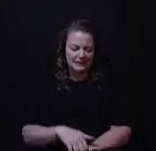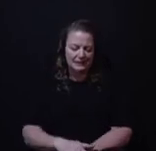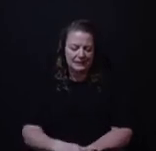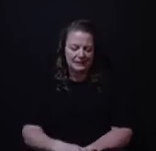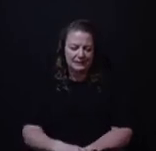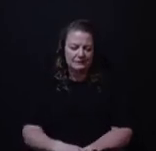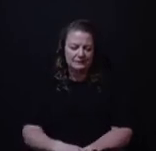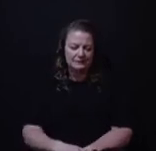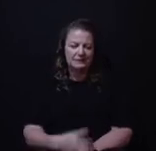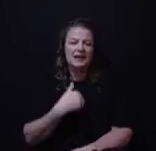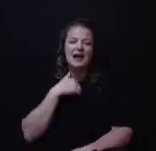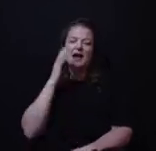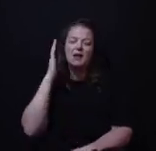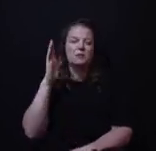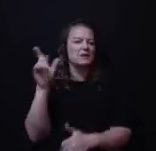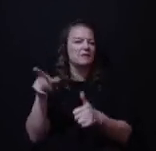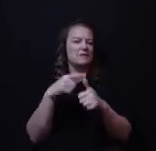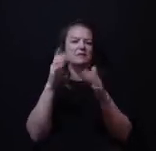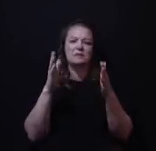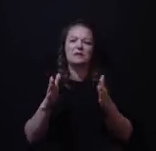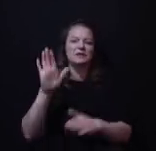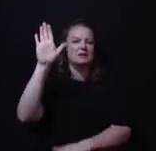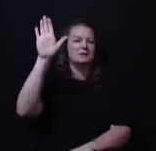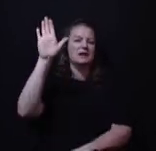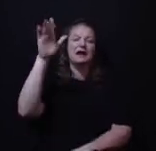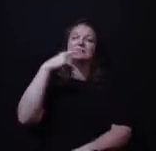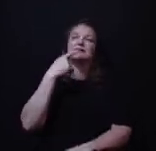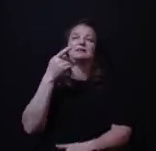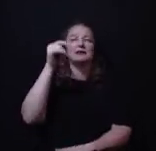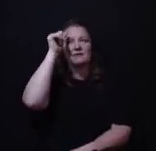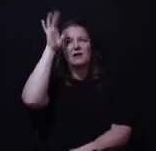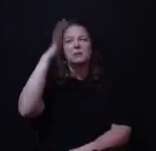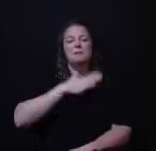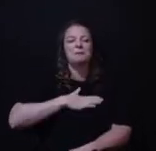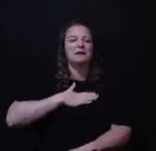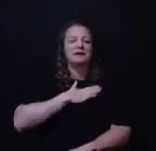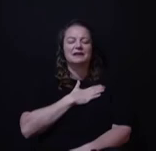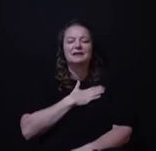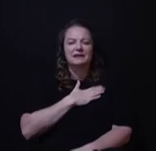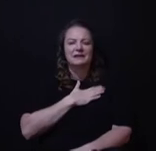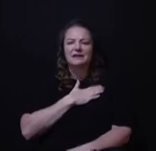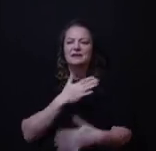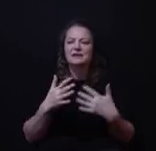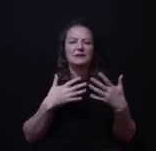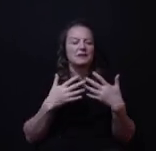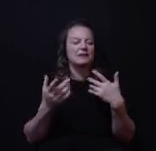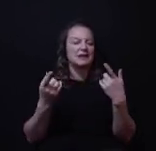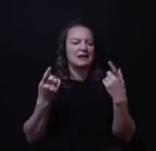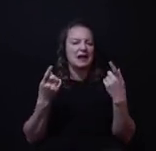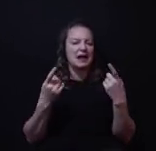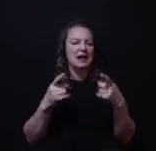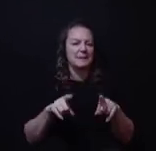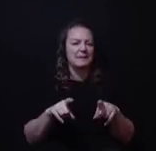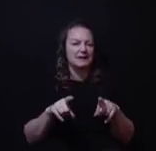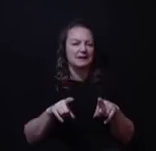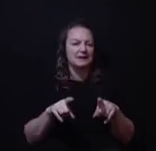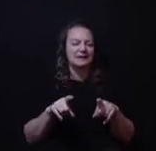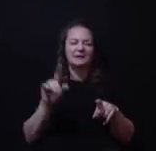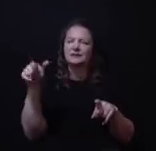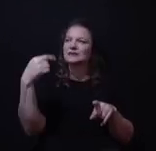I'm going to be the first to raise my hand and say, Father, please, for whatever has happened, that's just your grace.